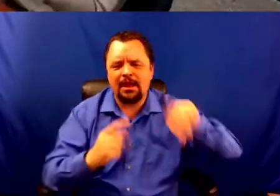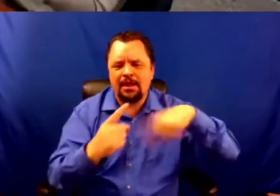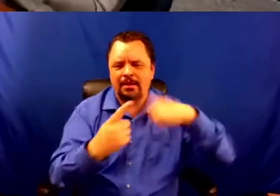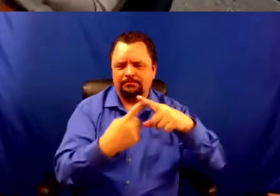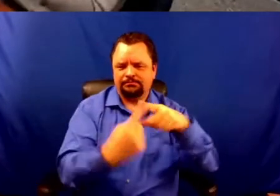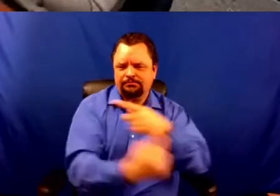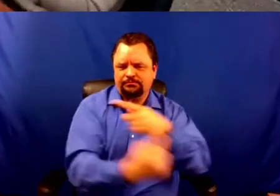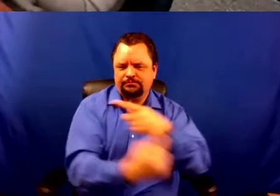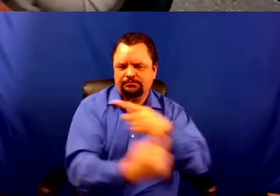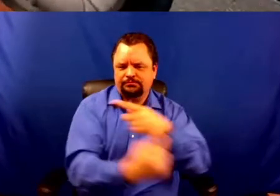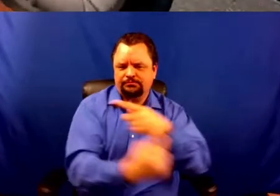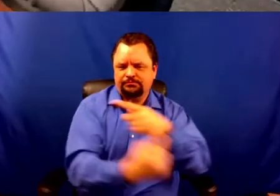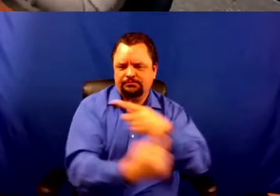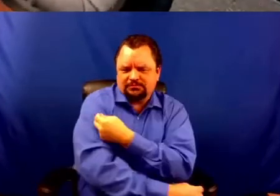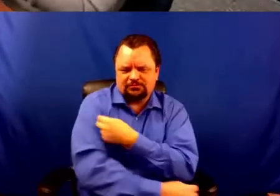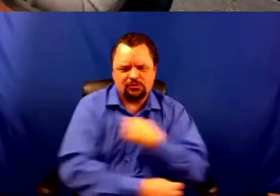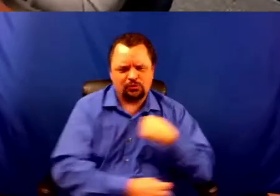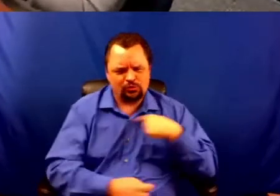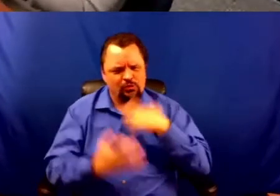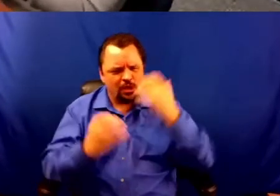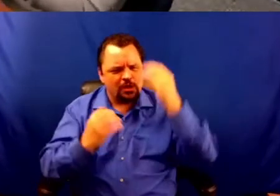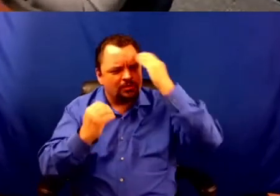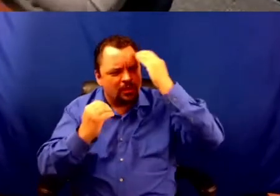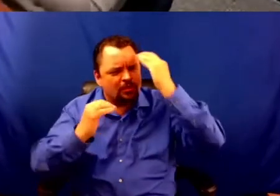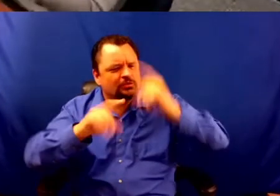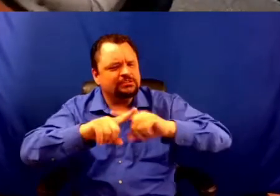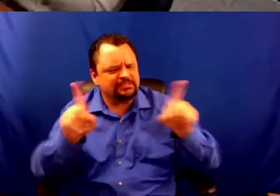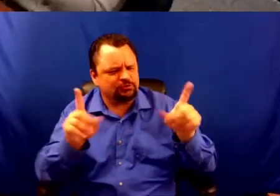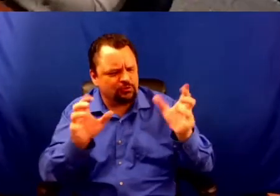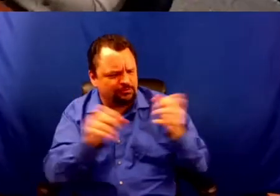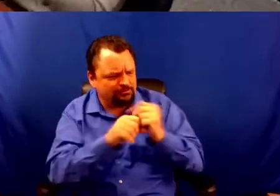and do work. And in fact, the